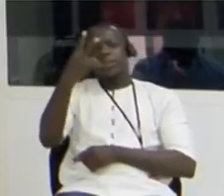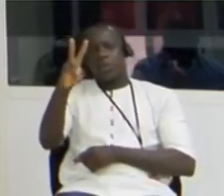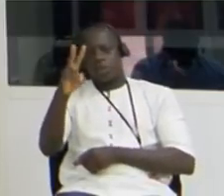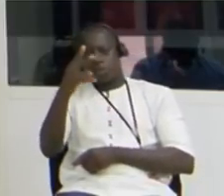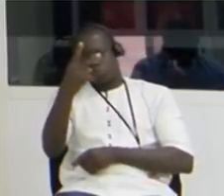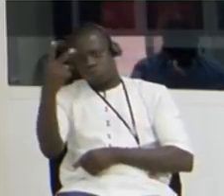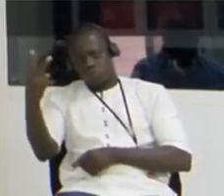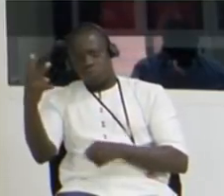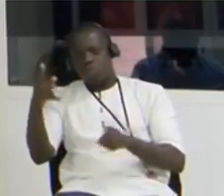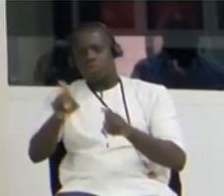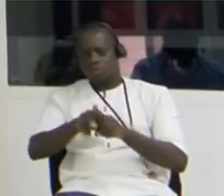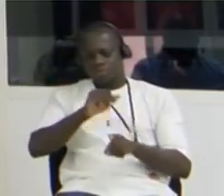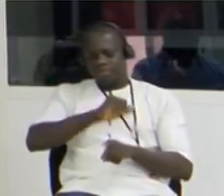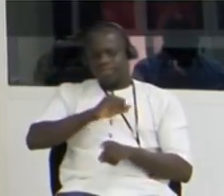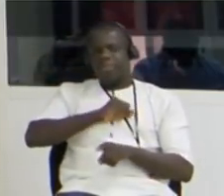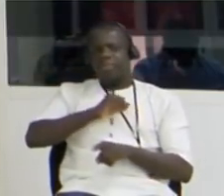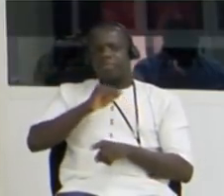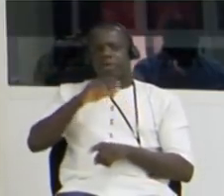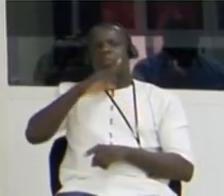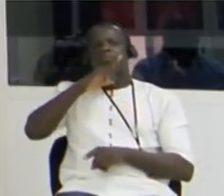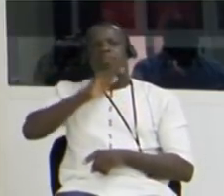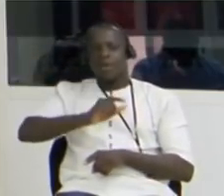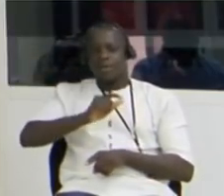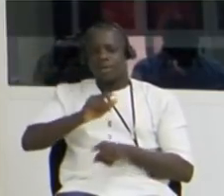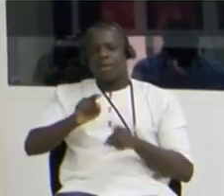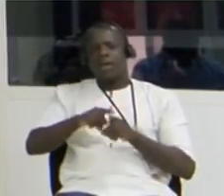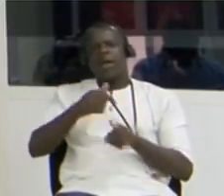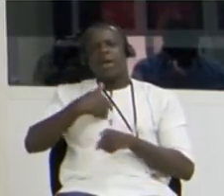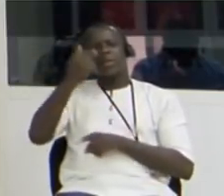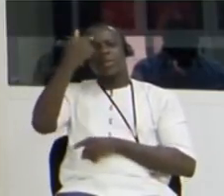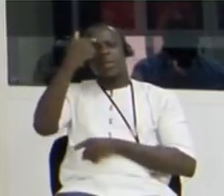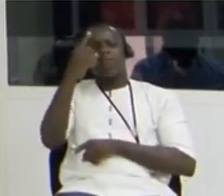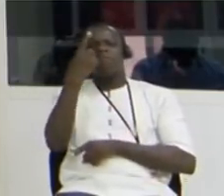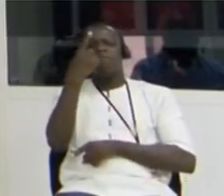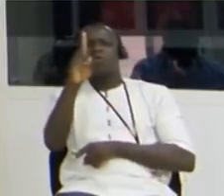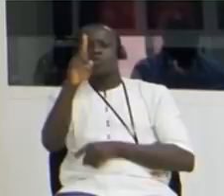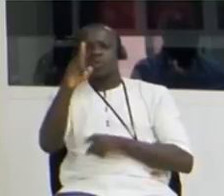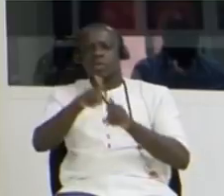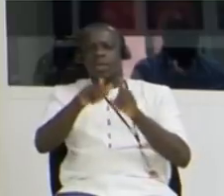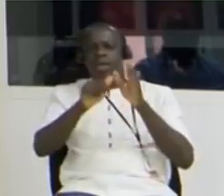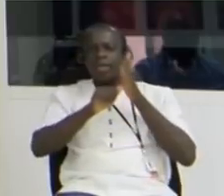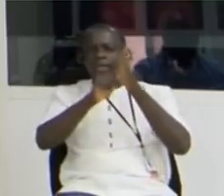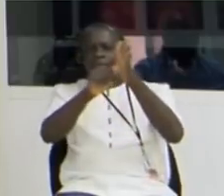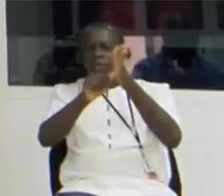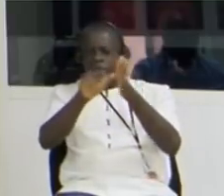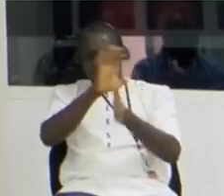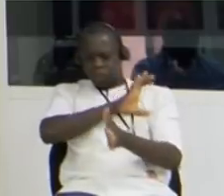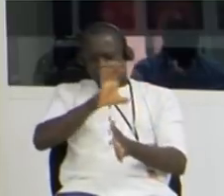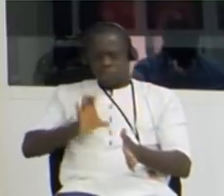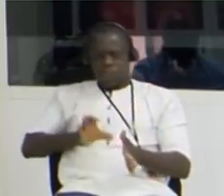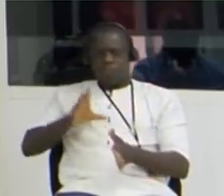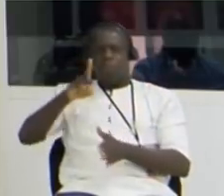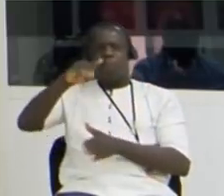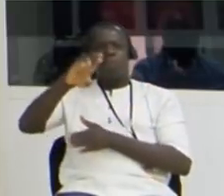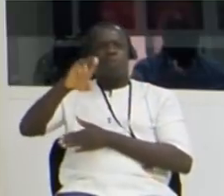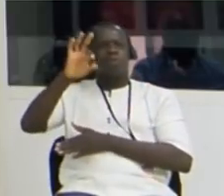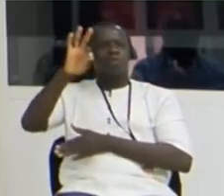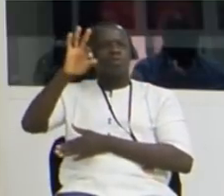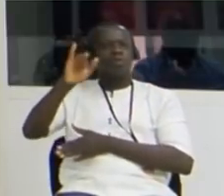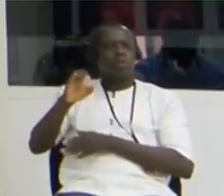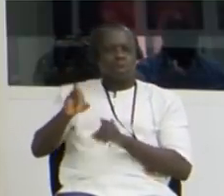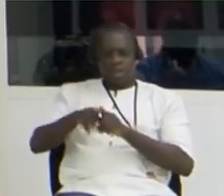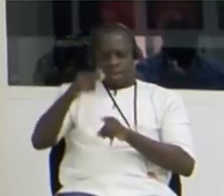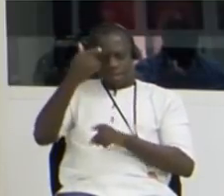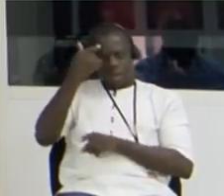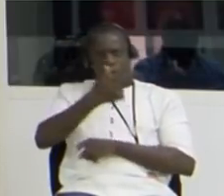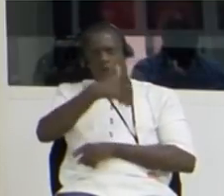They were all, and I think the first one was Deputy Chief of Protocol, the other one was Deputy Chief of Protocol, but I think the other one was just a